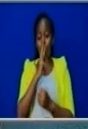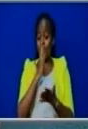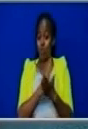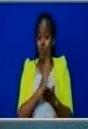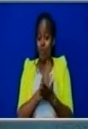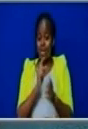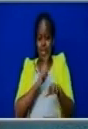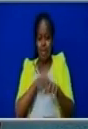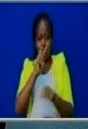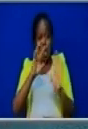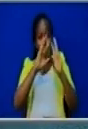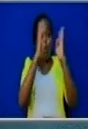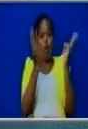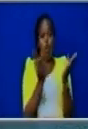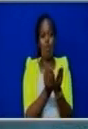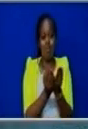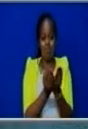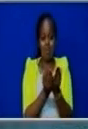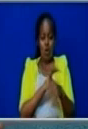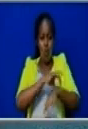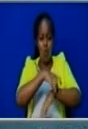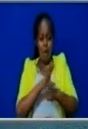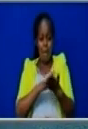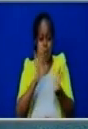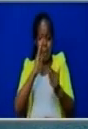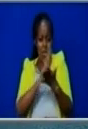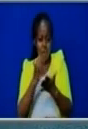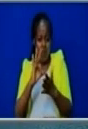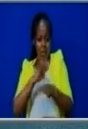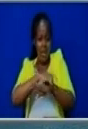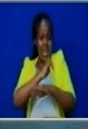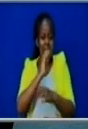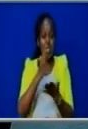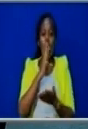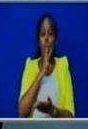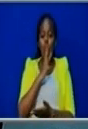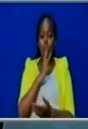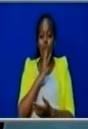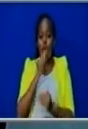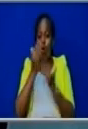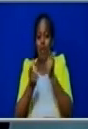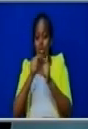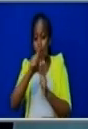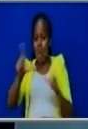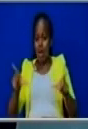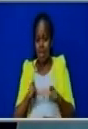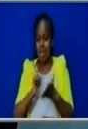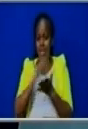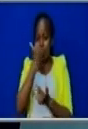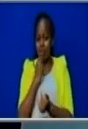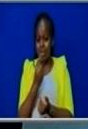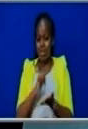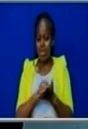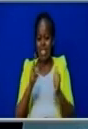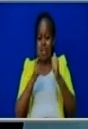when you look at the globe, more of the earth is water than land. And that's why we are saying about 71% Yes. of